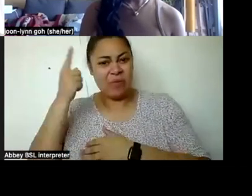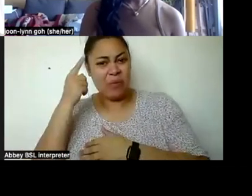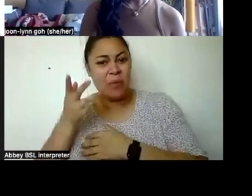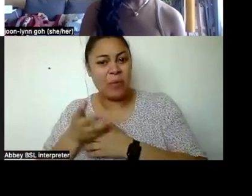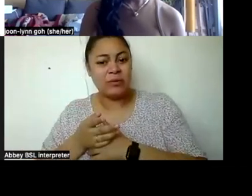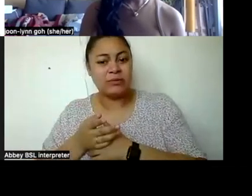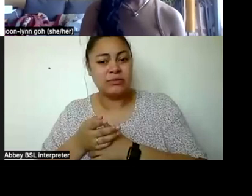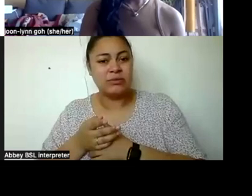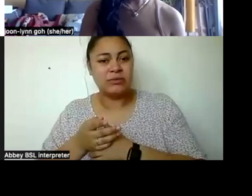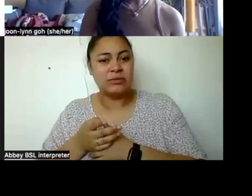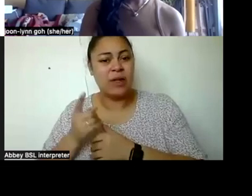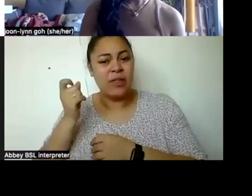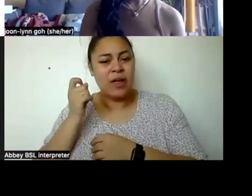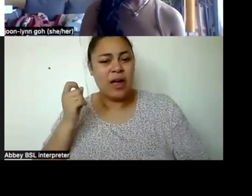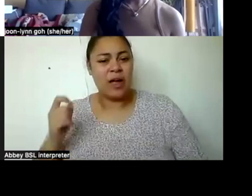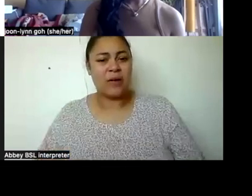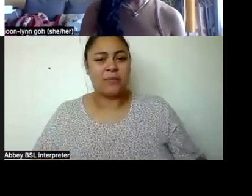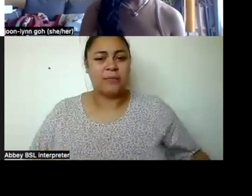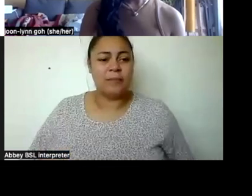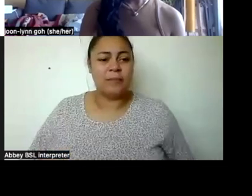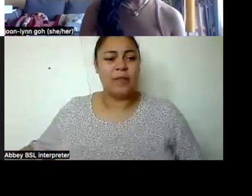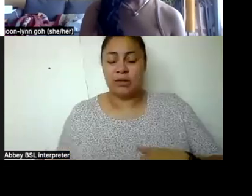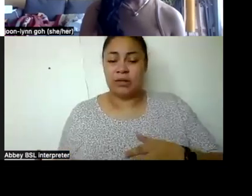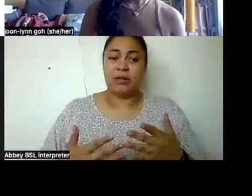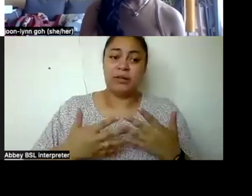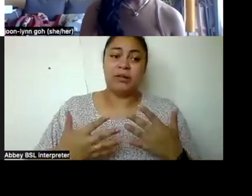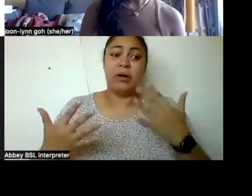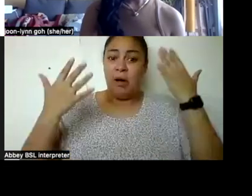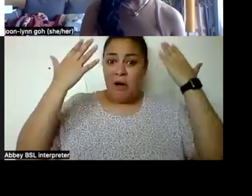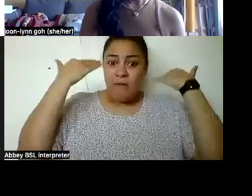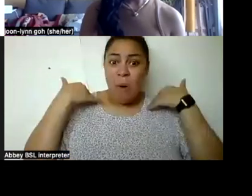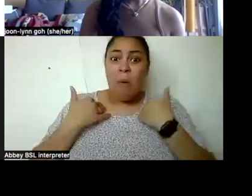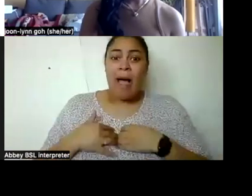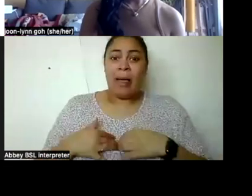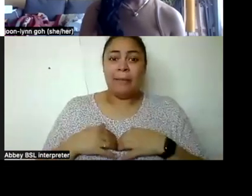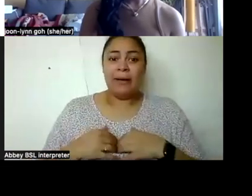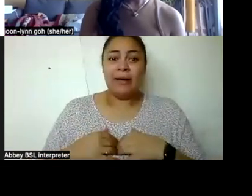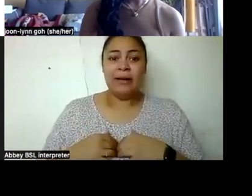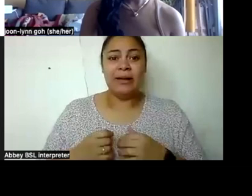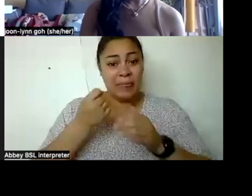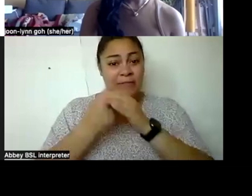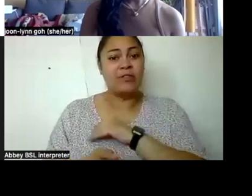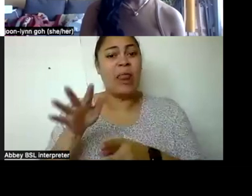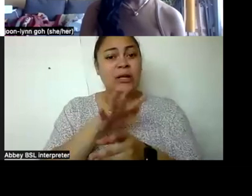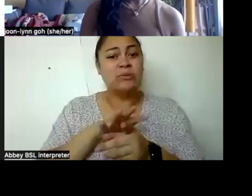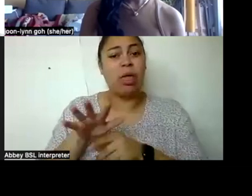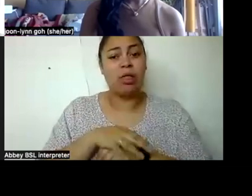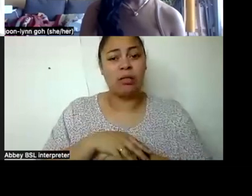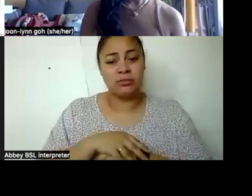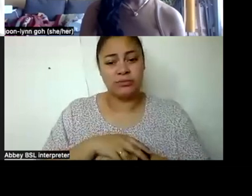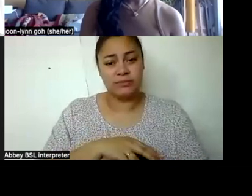which this has all been explained with such kindness and humility, which again is something within the freelance world and organizations